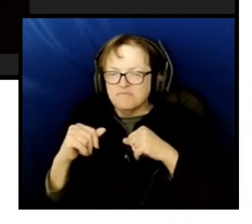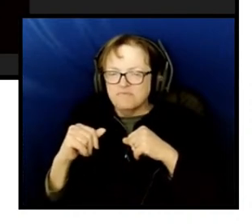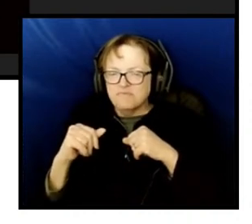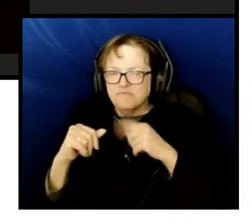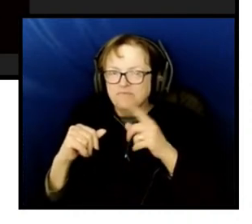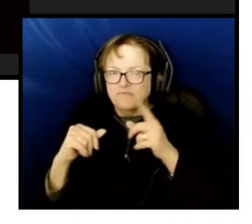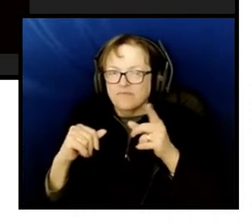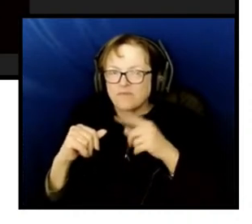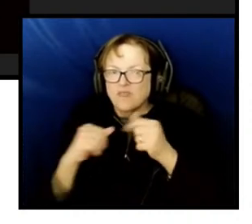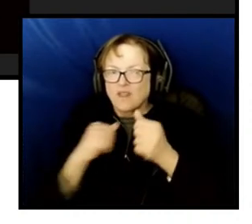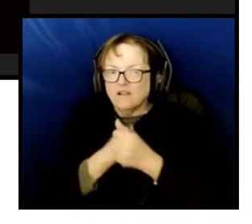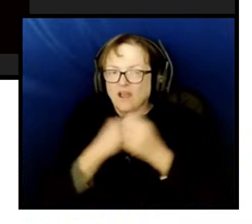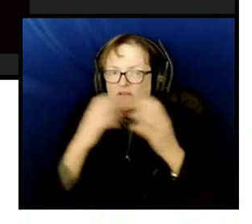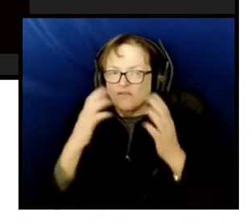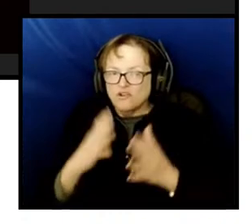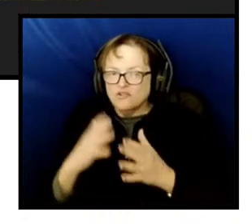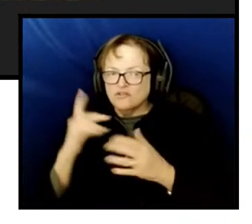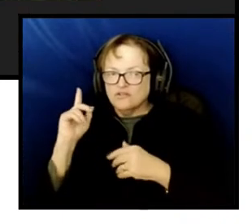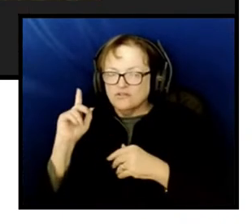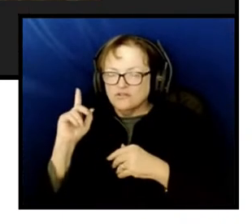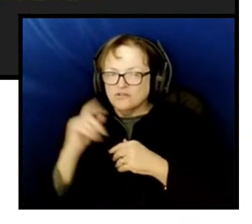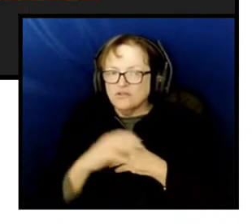These are the Lovers.